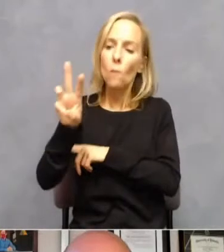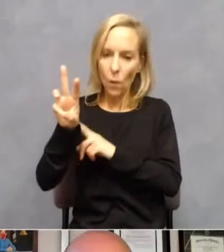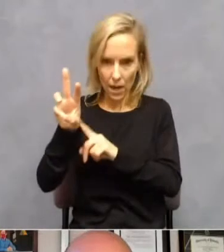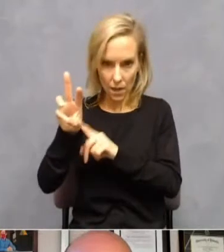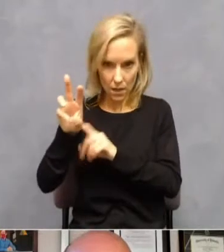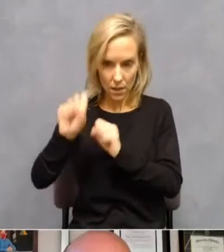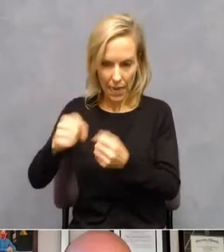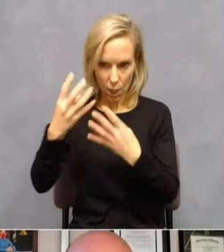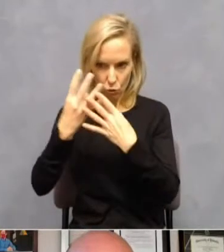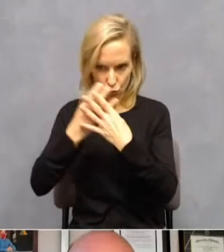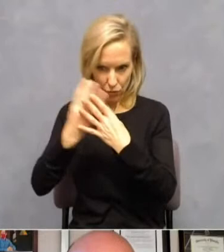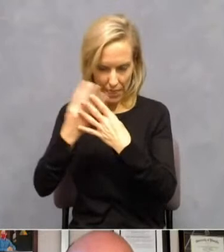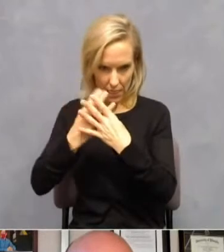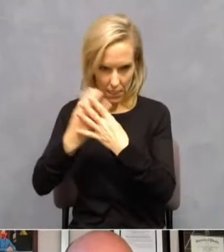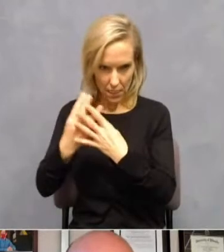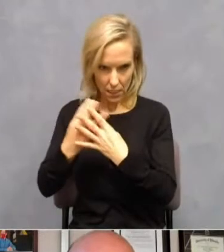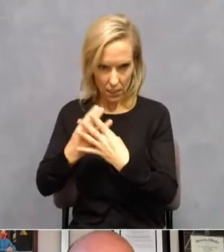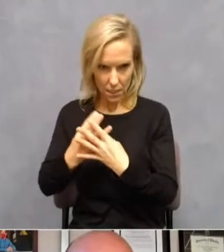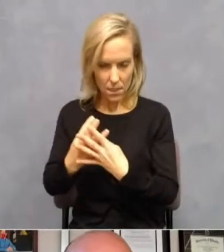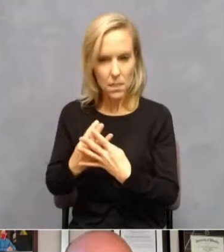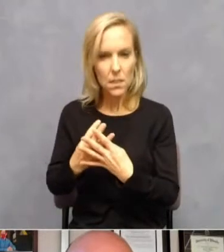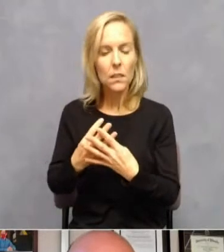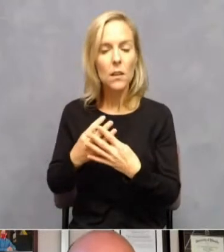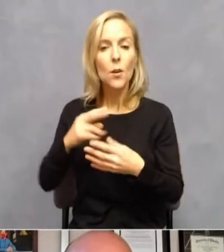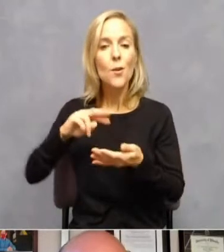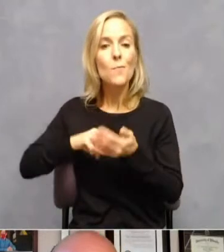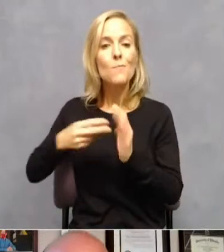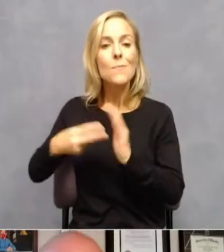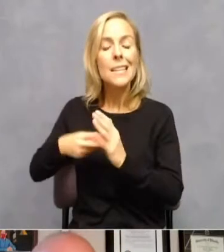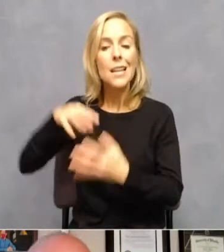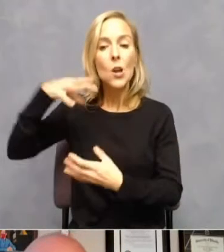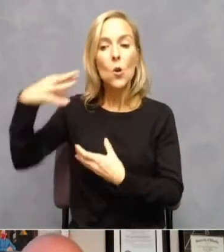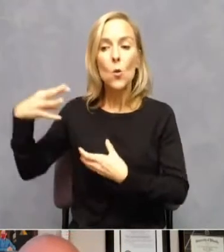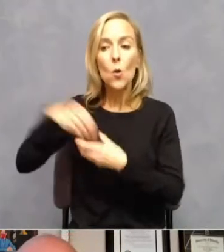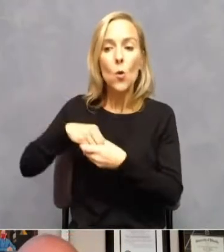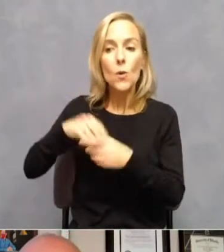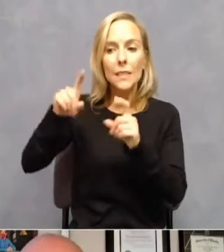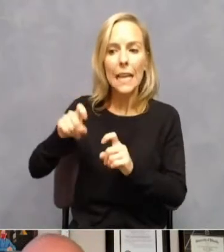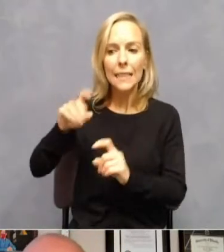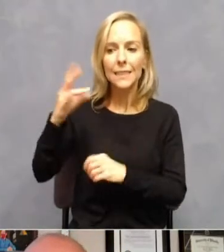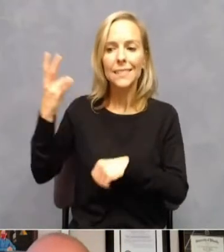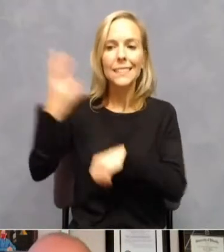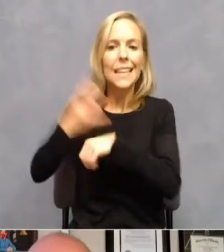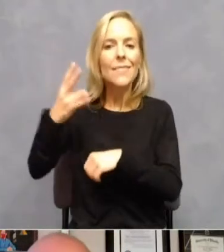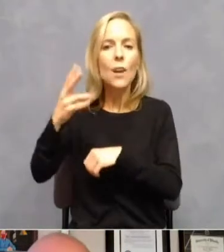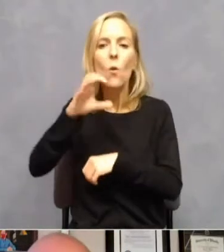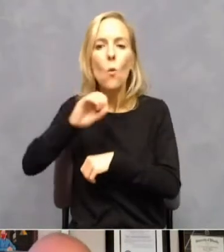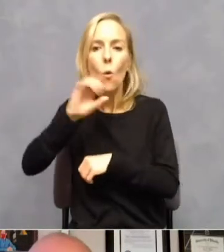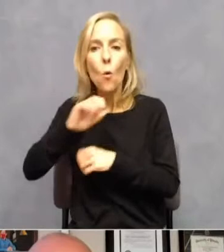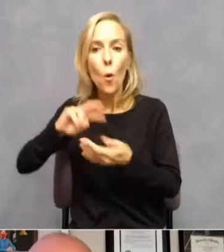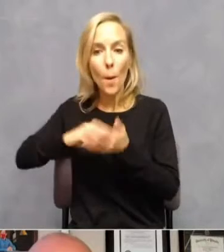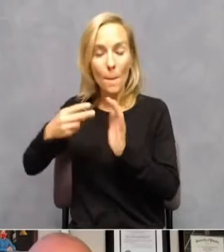so that we don't include any tests that are more than 7 days old when they were collected. So the